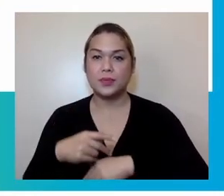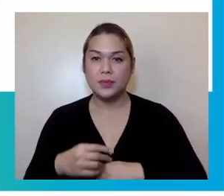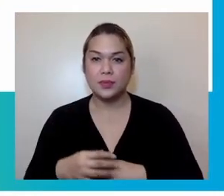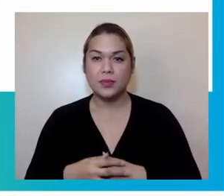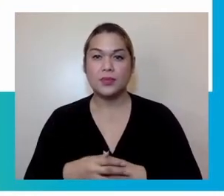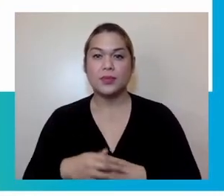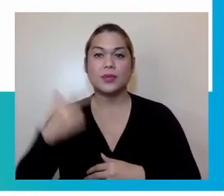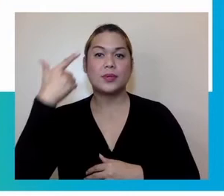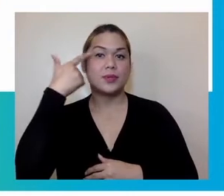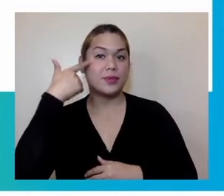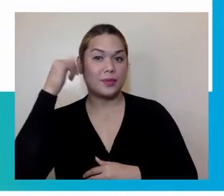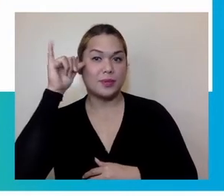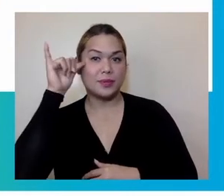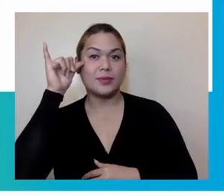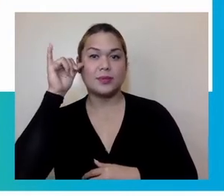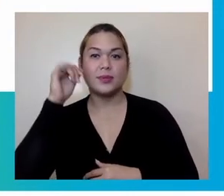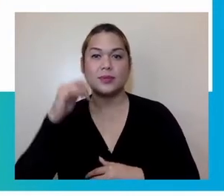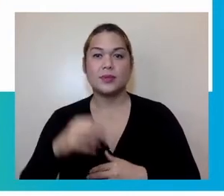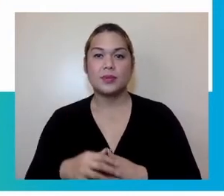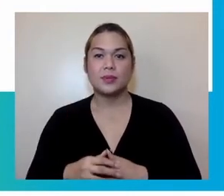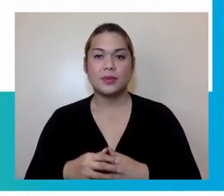energy policy should look like.